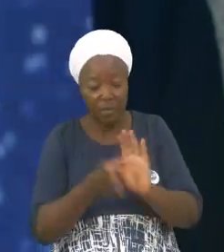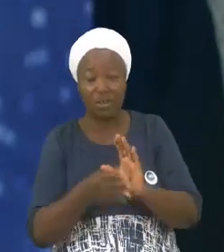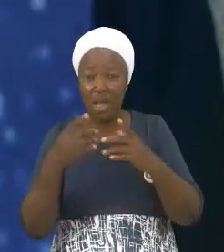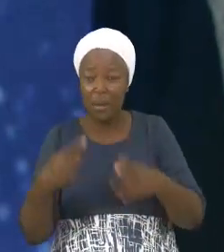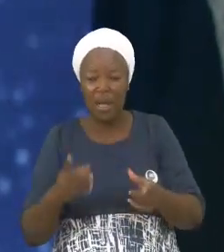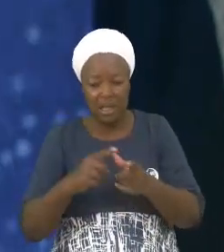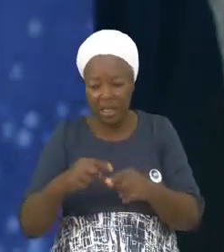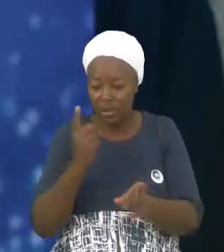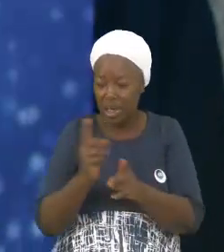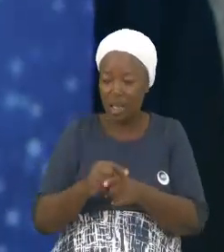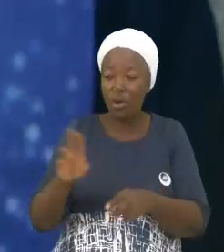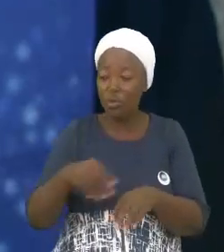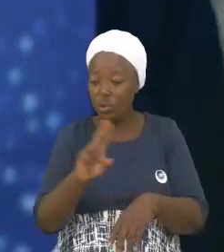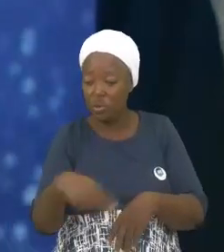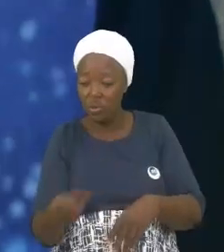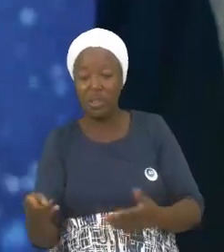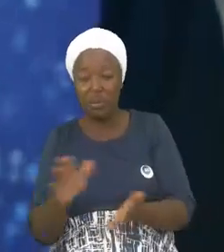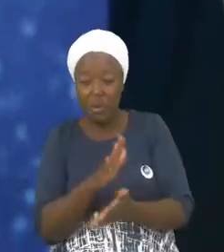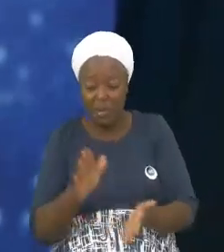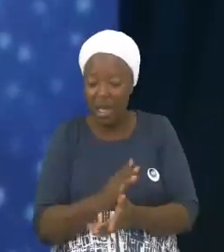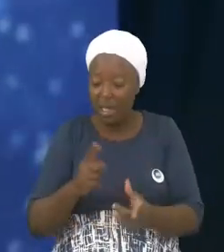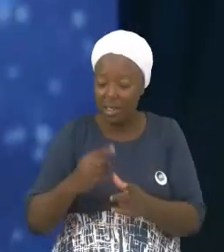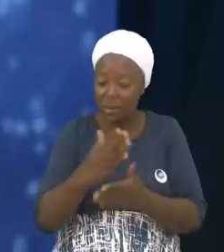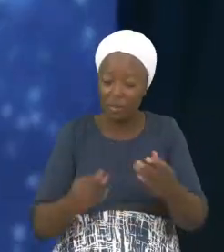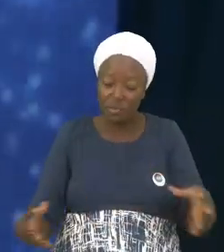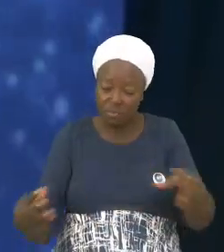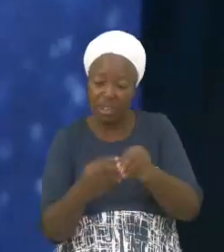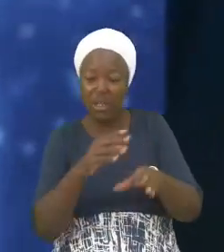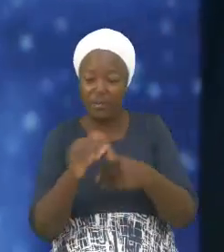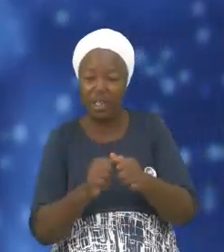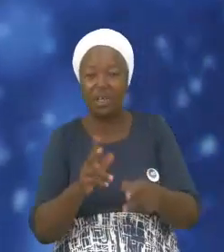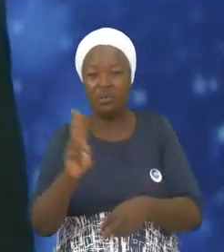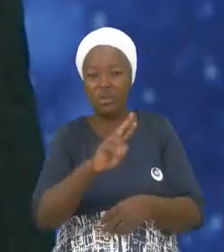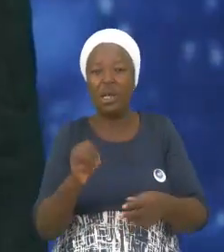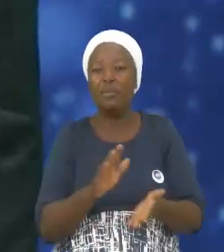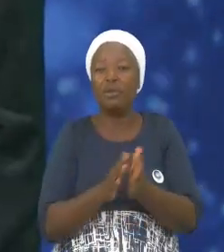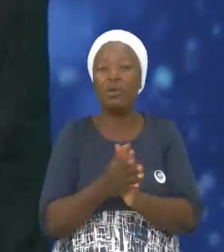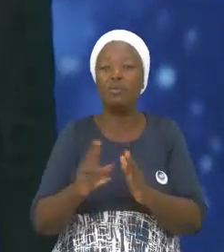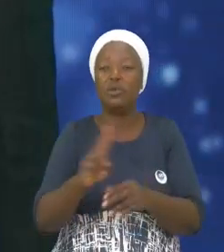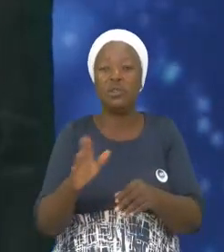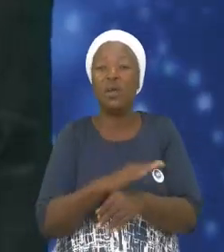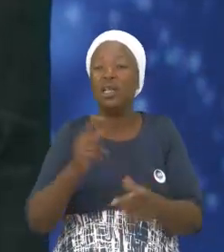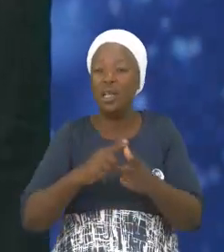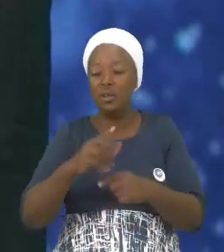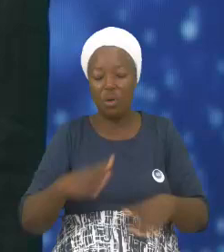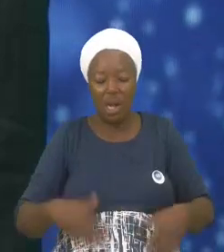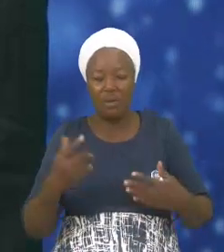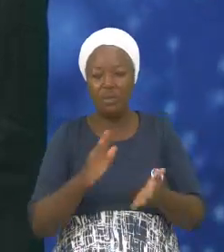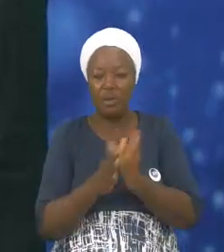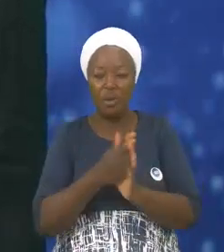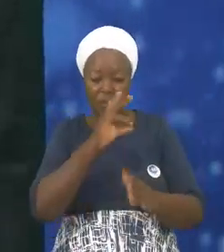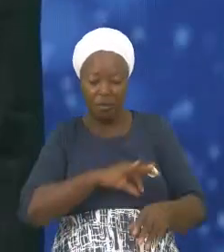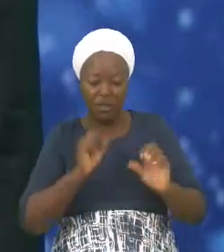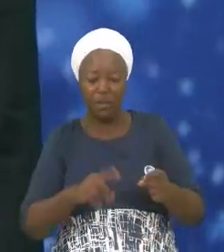paper and the useless entity has now been converted, and your life is going to be profitable to